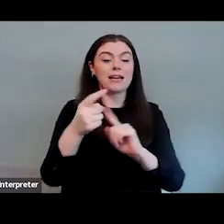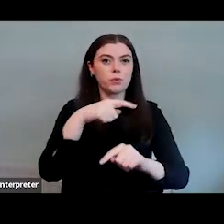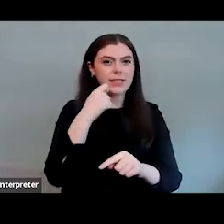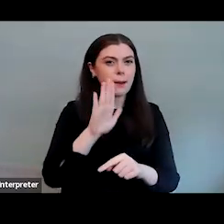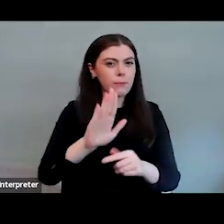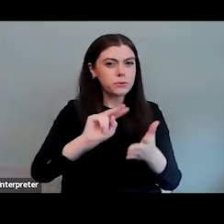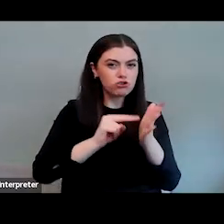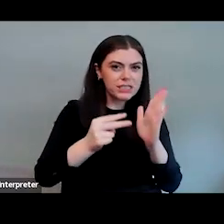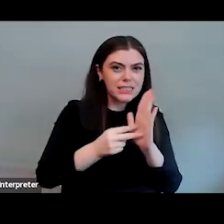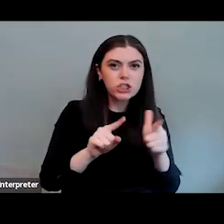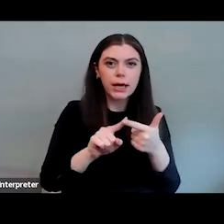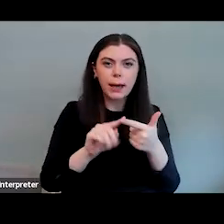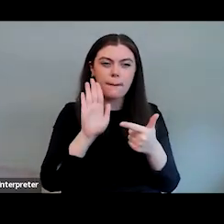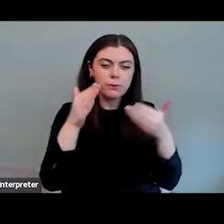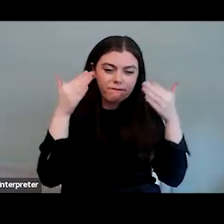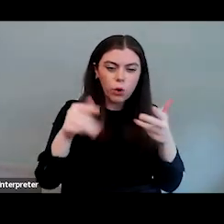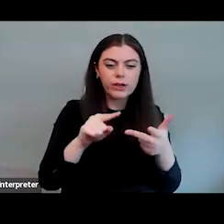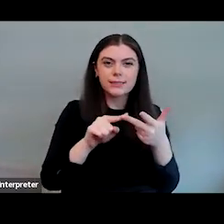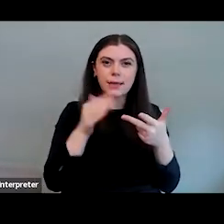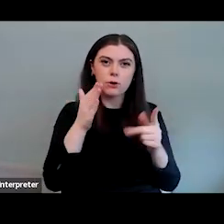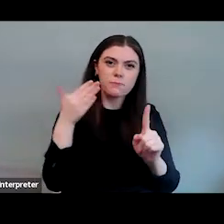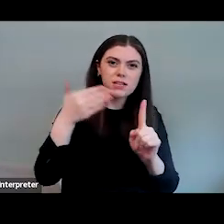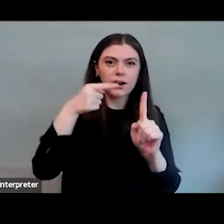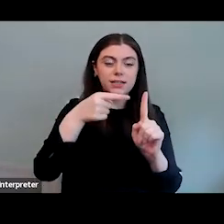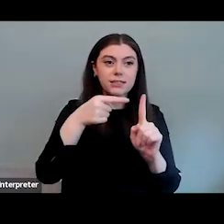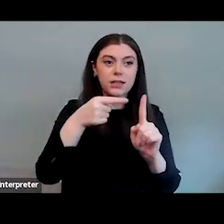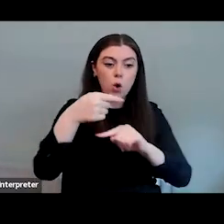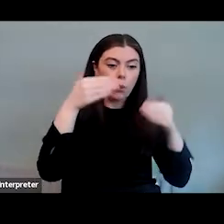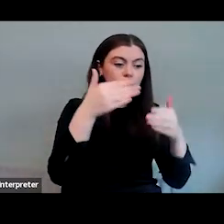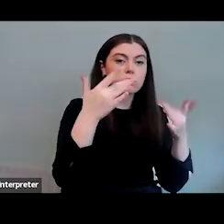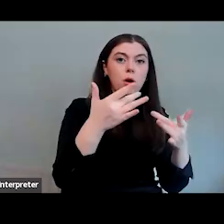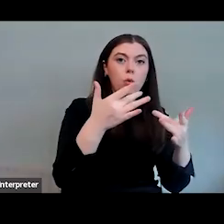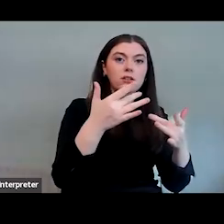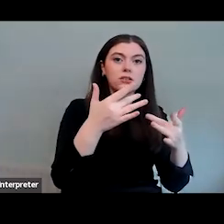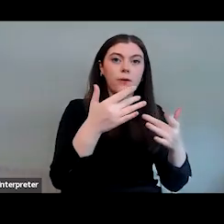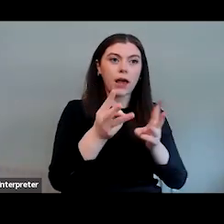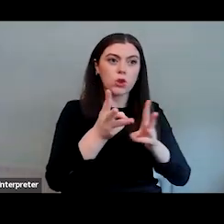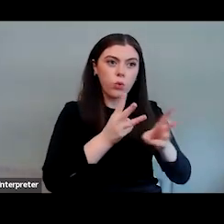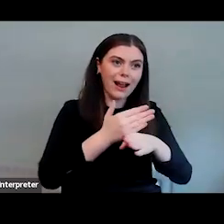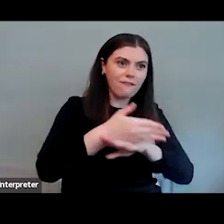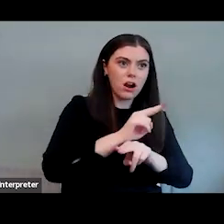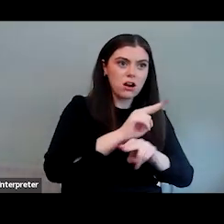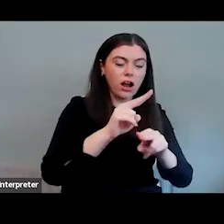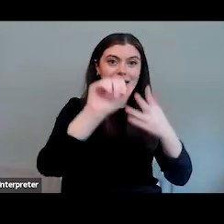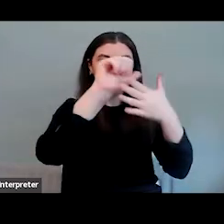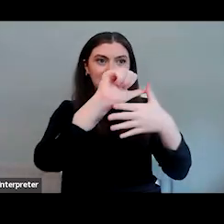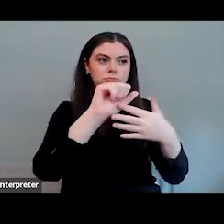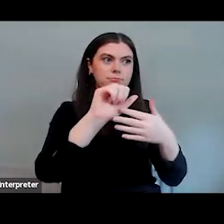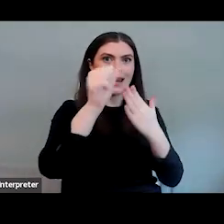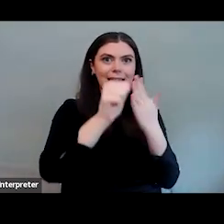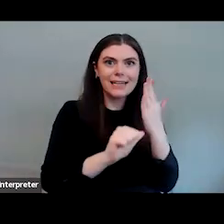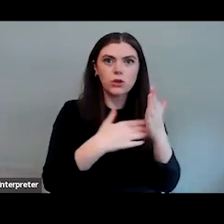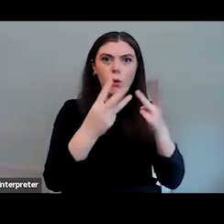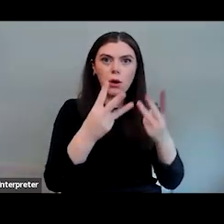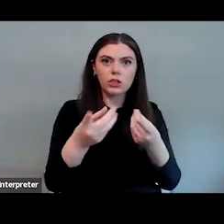to be focused, you need to be targeted. Let's focus our efforts not on endless lists of targets, but on specific ones where